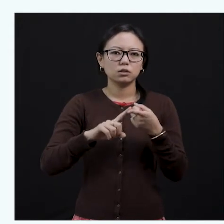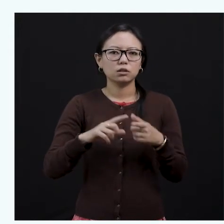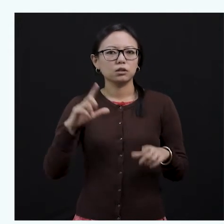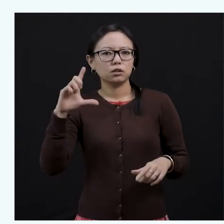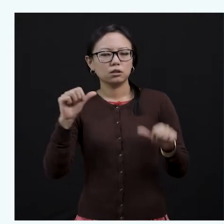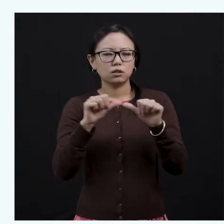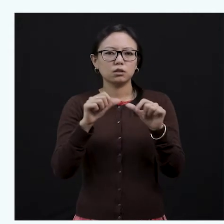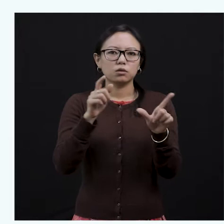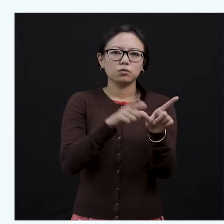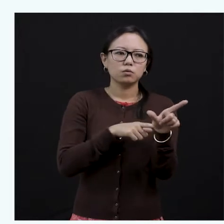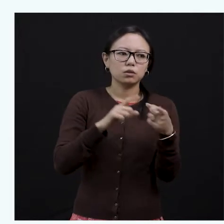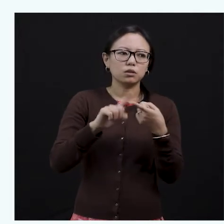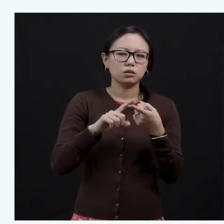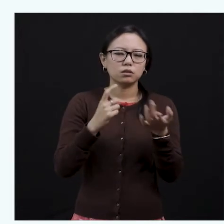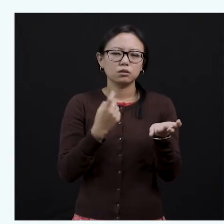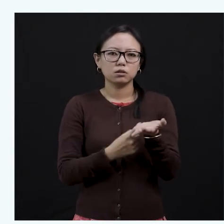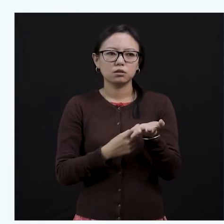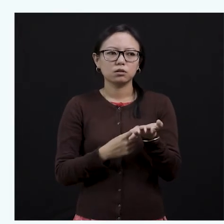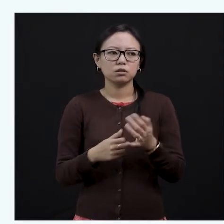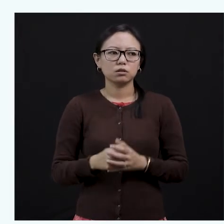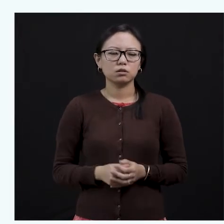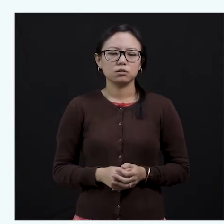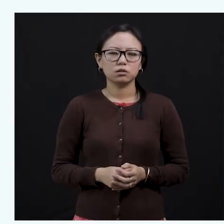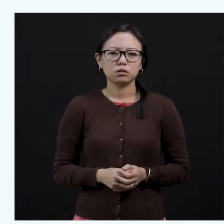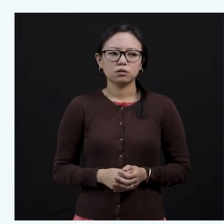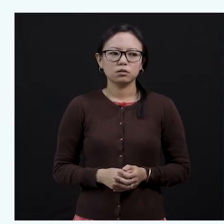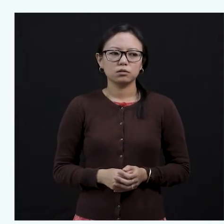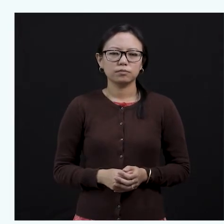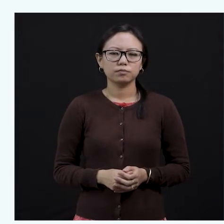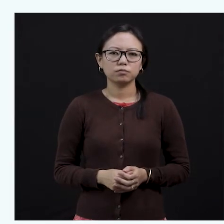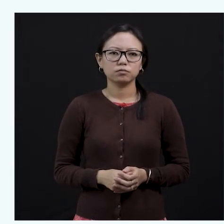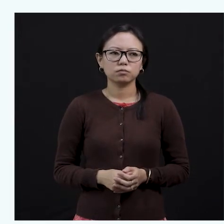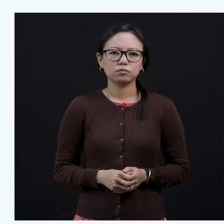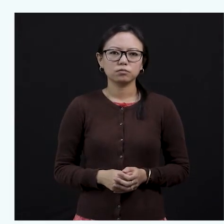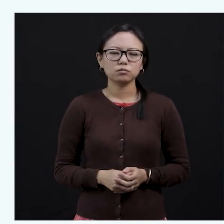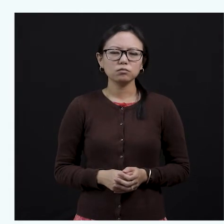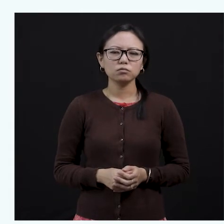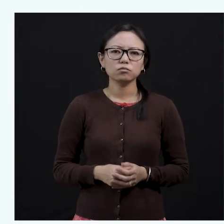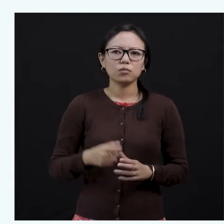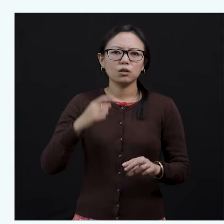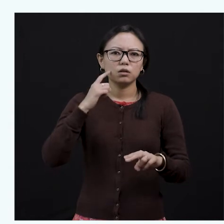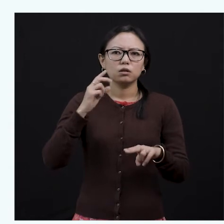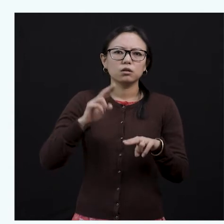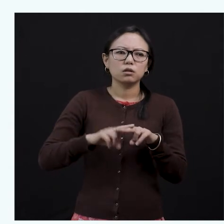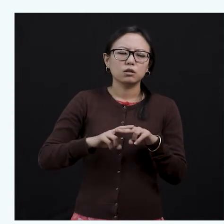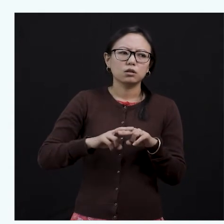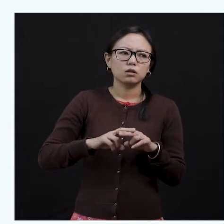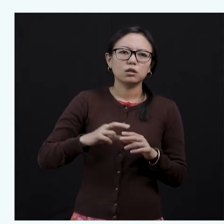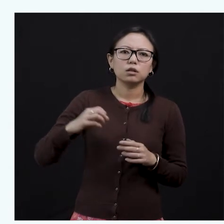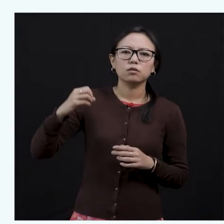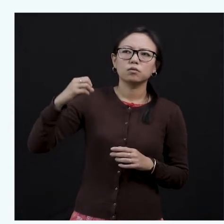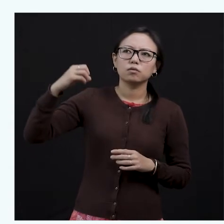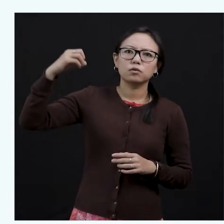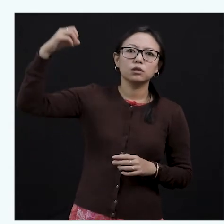heavenly bodies, they just come with different harmful rays, okay? But in Earth, there is